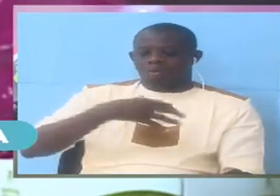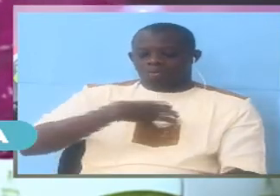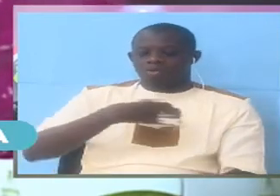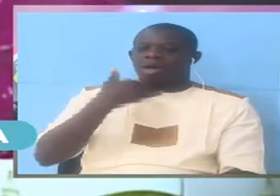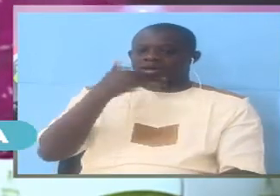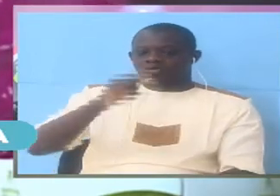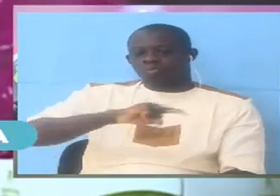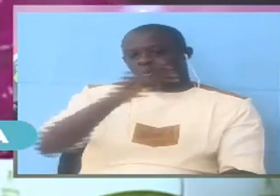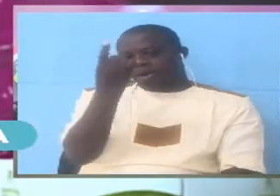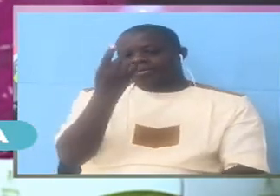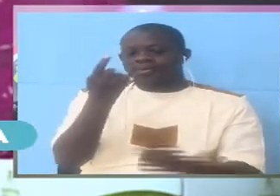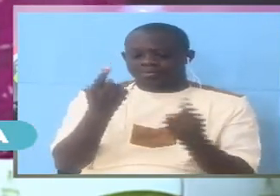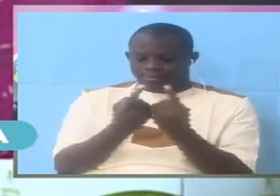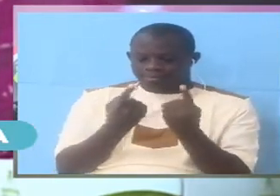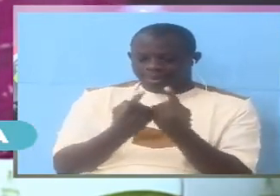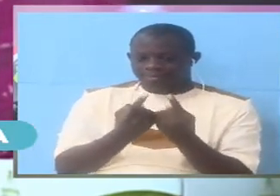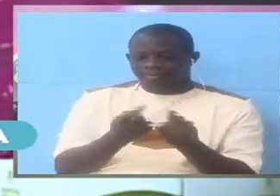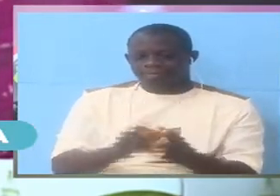want to ask you one thing.